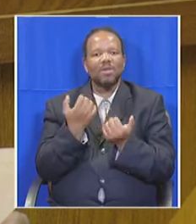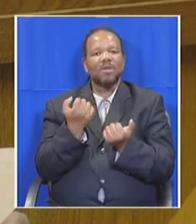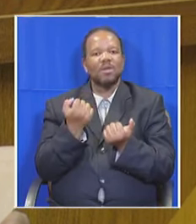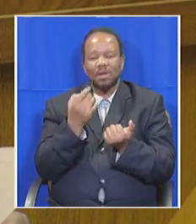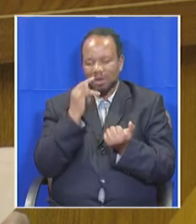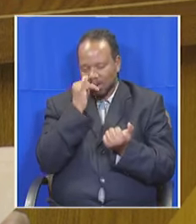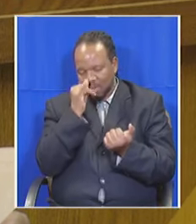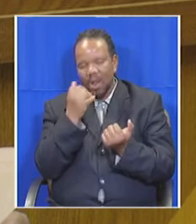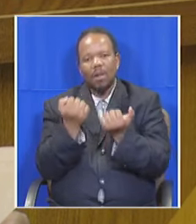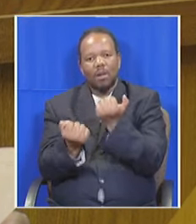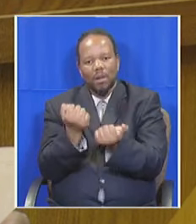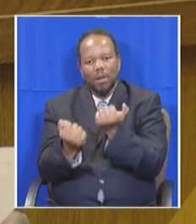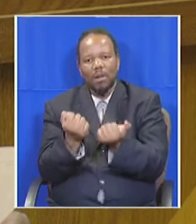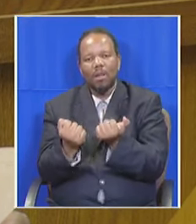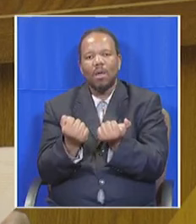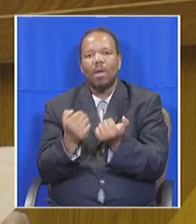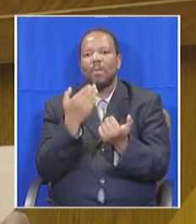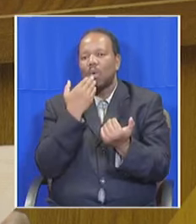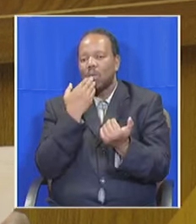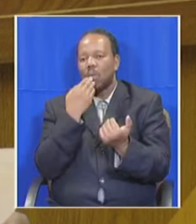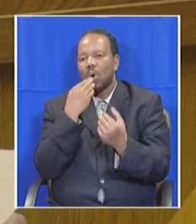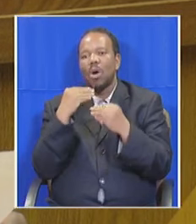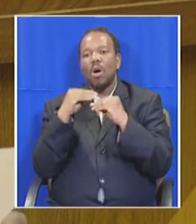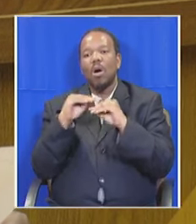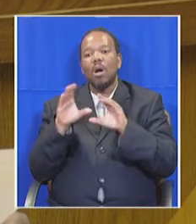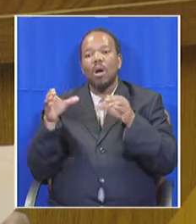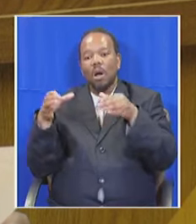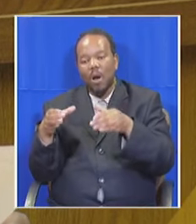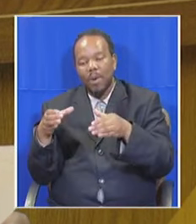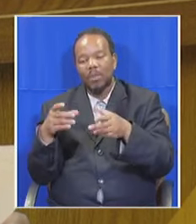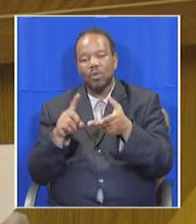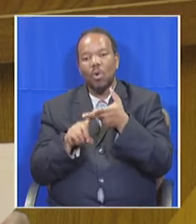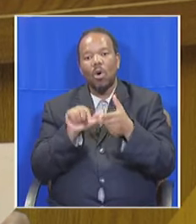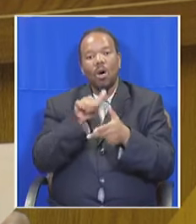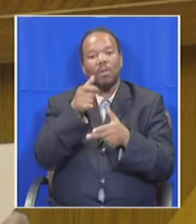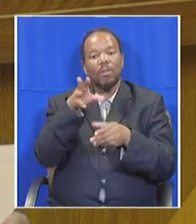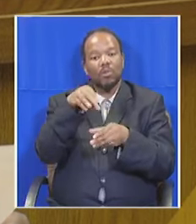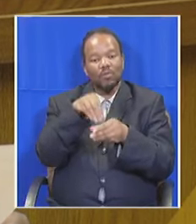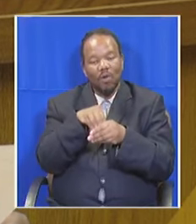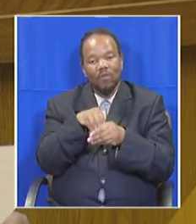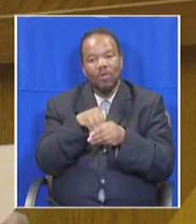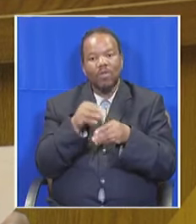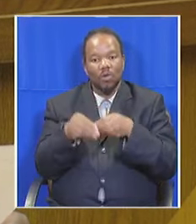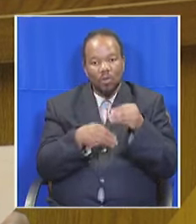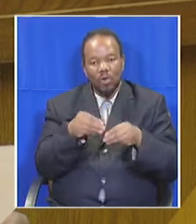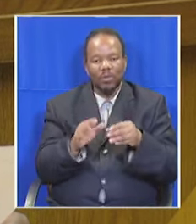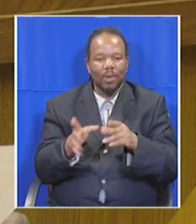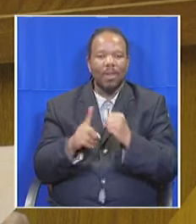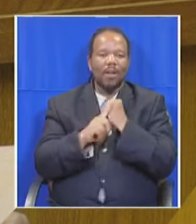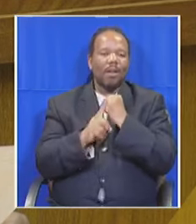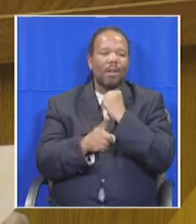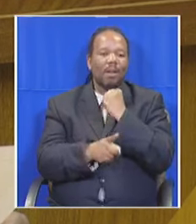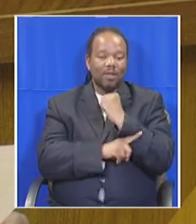litigation by companies or those implicated in corruption. Lastly, the bill